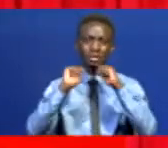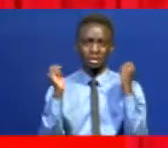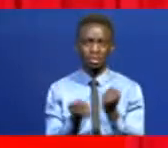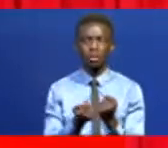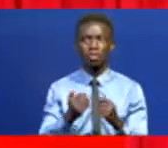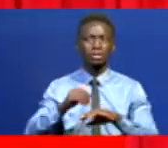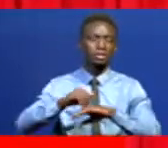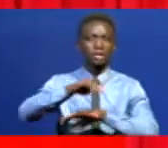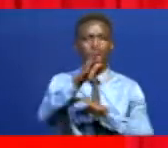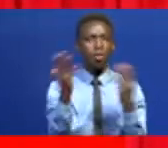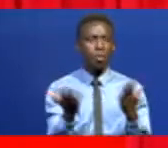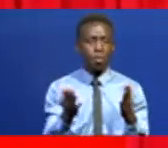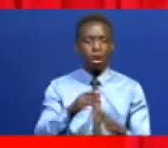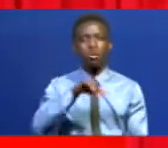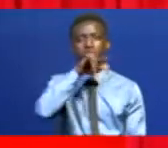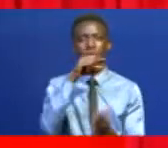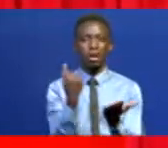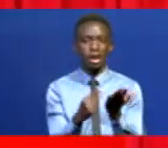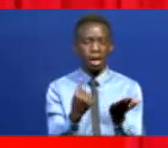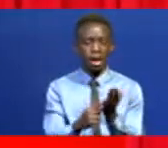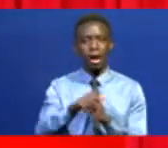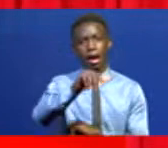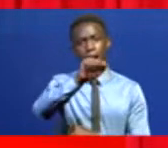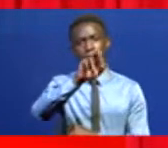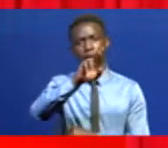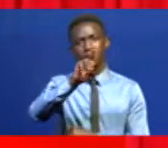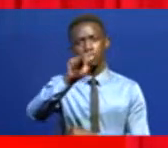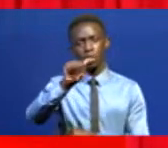to Uganda, Arua, Uganda.